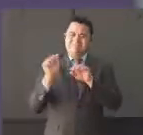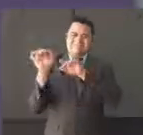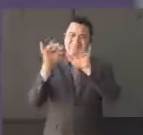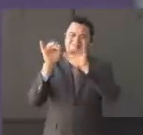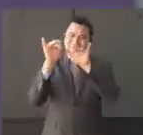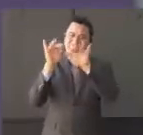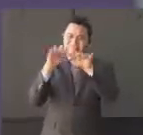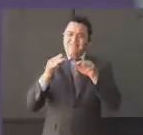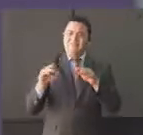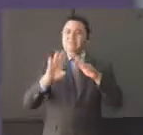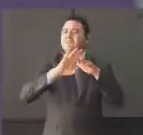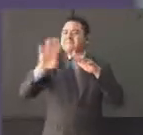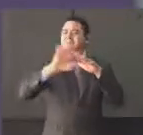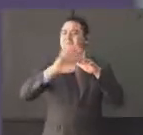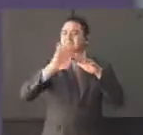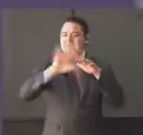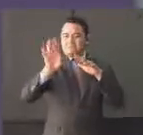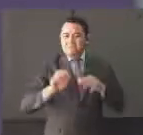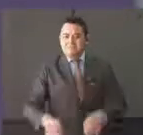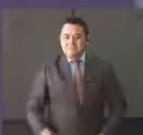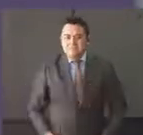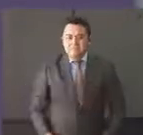we have seen